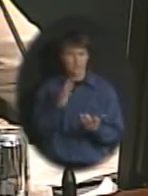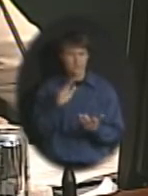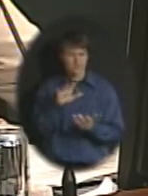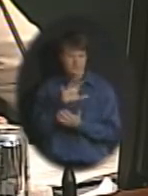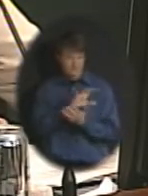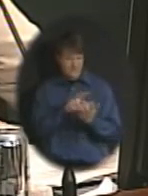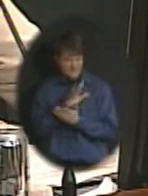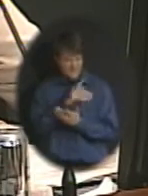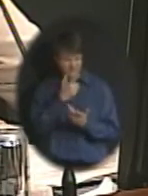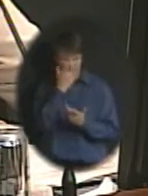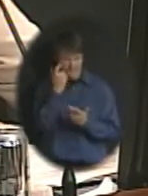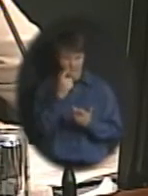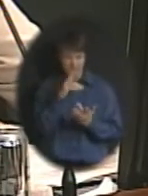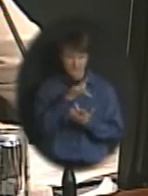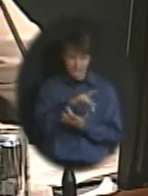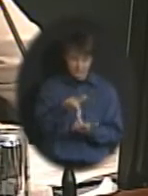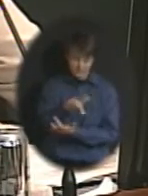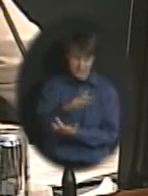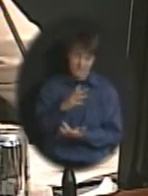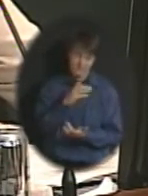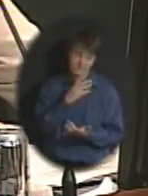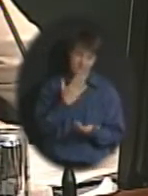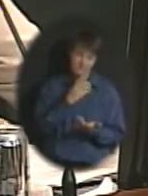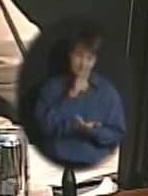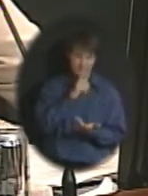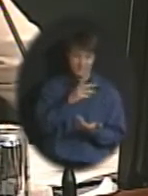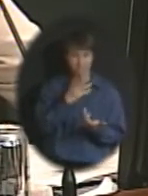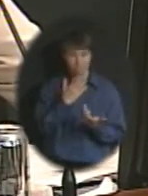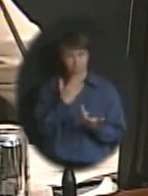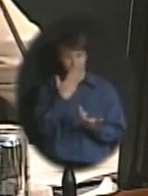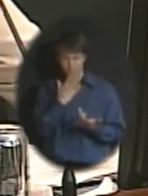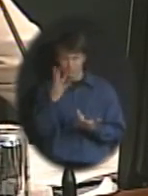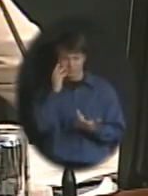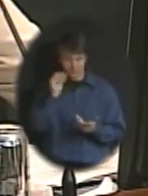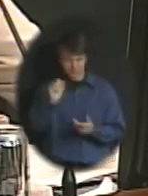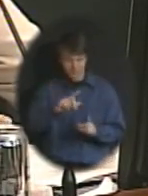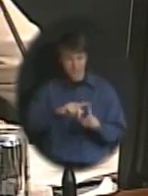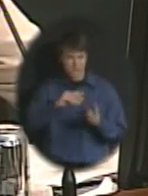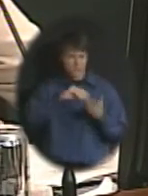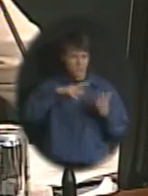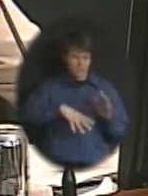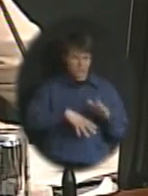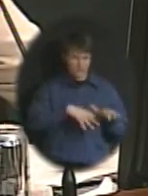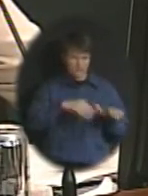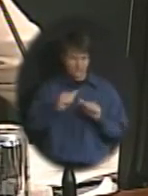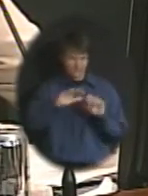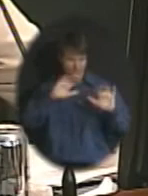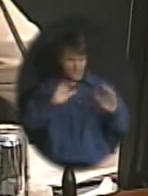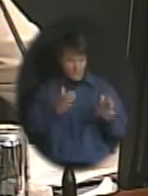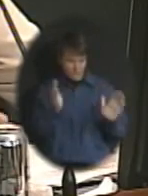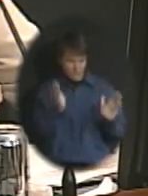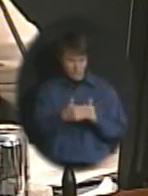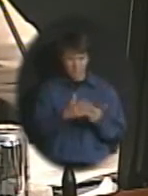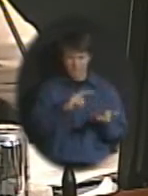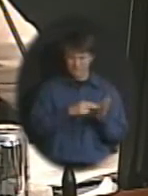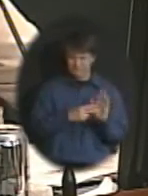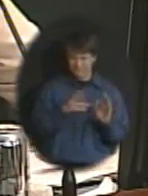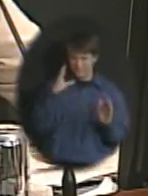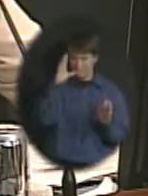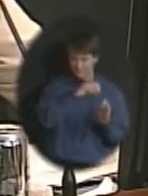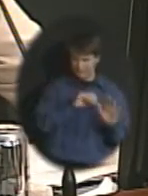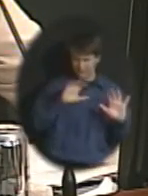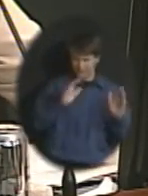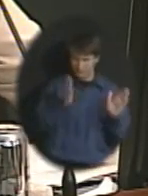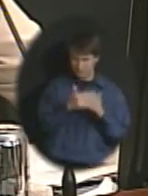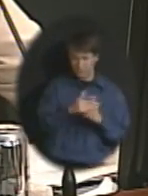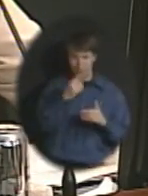field trips are typically a valuable experience, but students are taken out of the classroom, and that means they're missing out on the classroom experience. So, Mr.